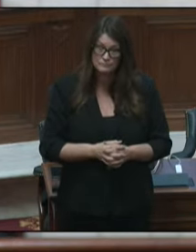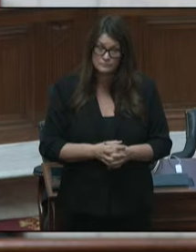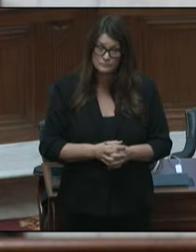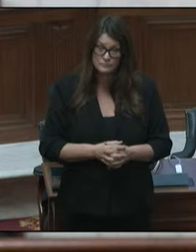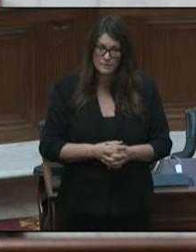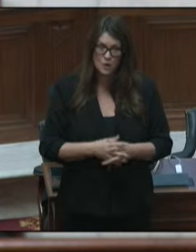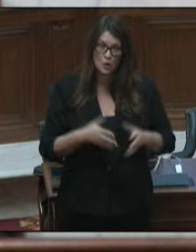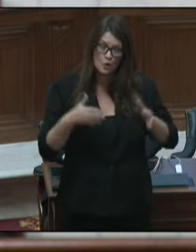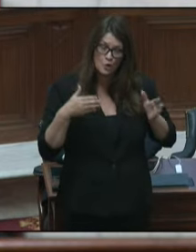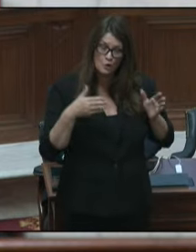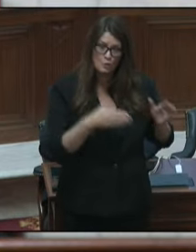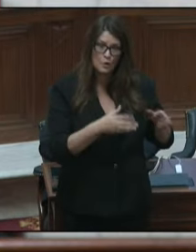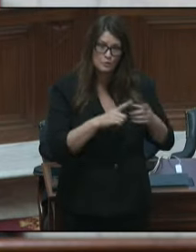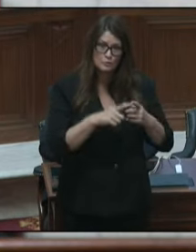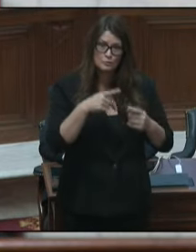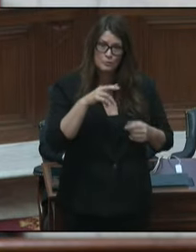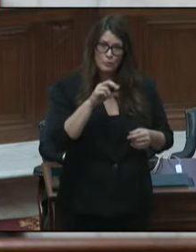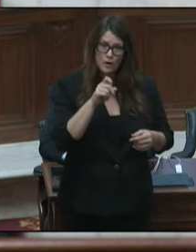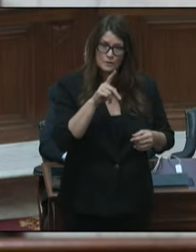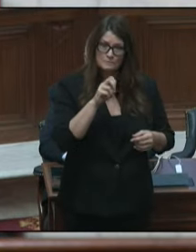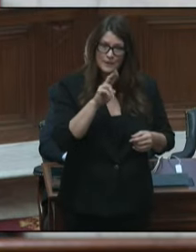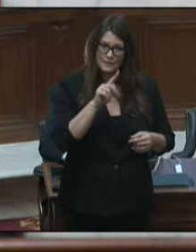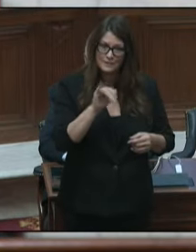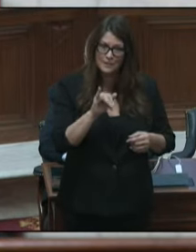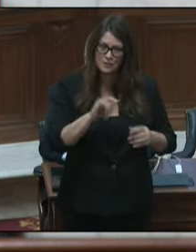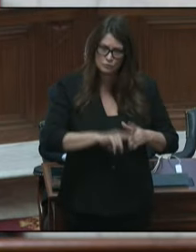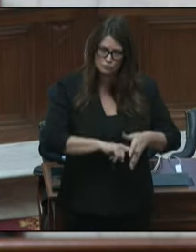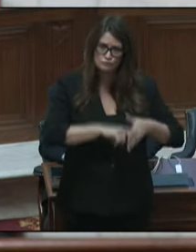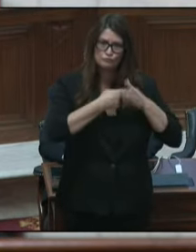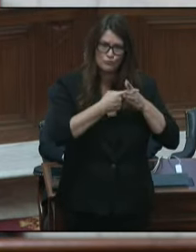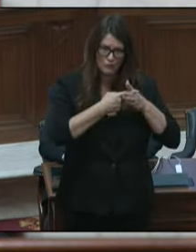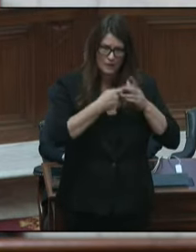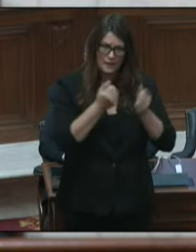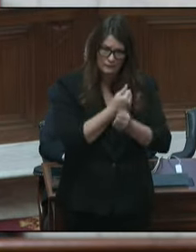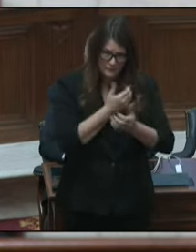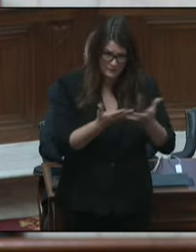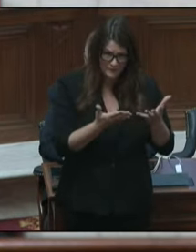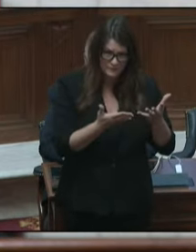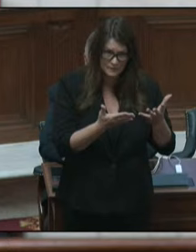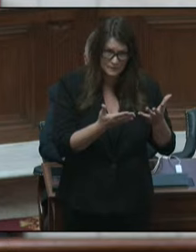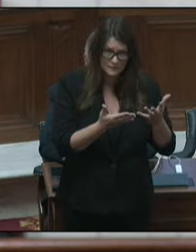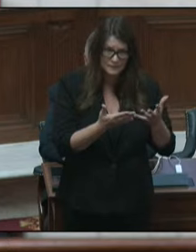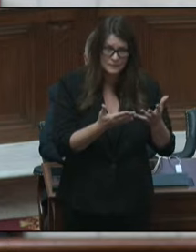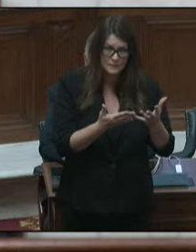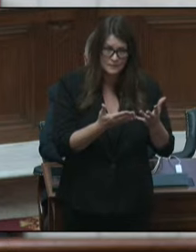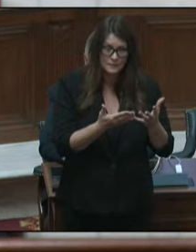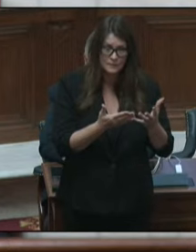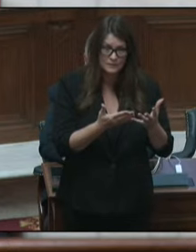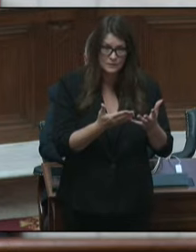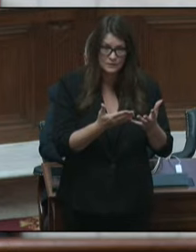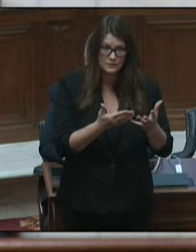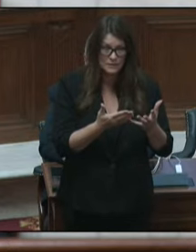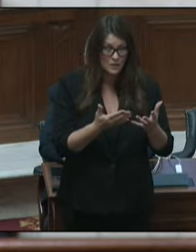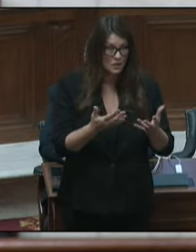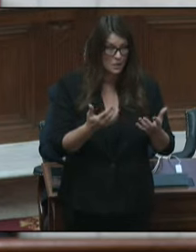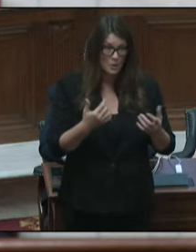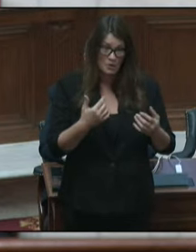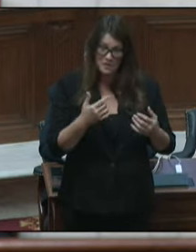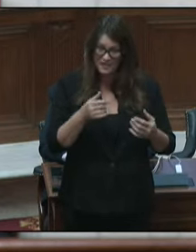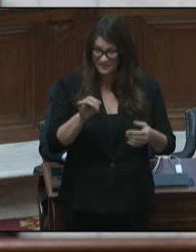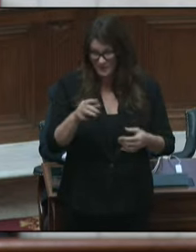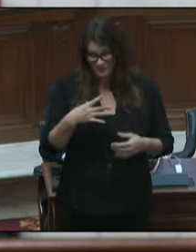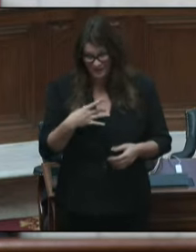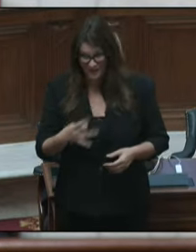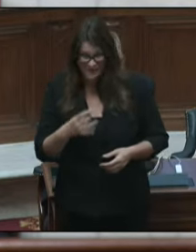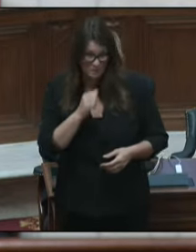Our roads to prosperity launched us. And we had, whether you liked it or